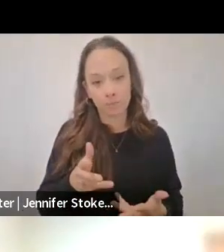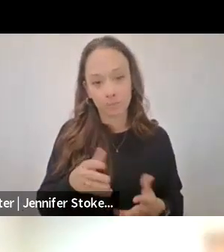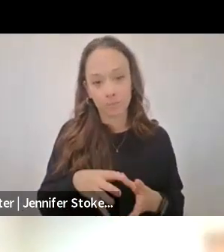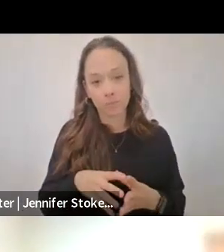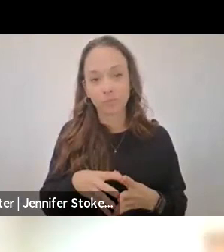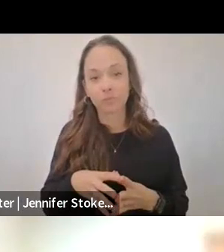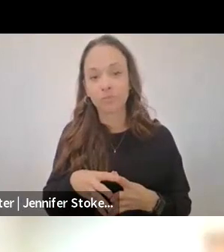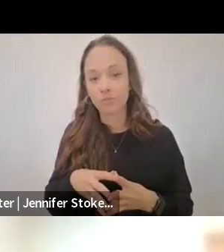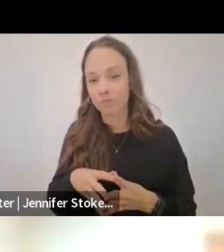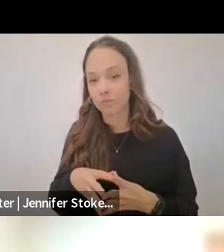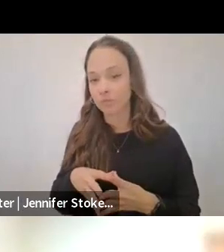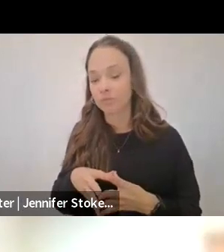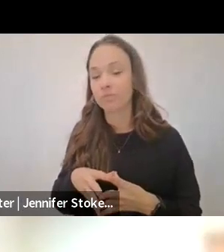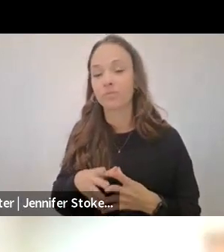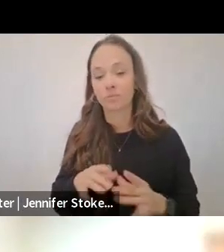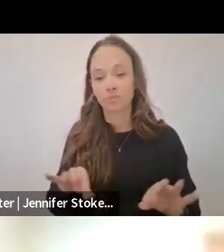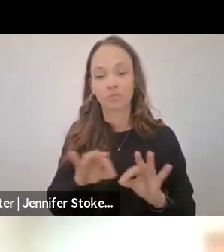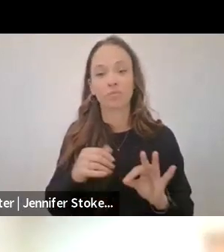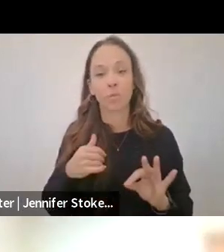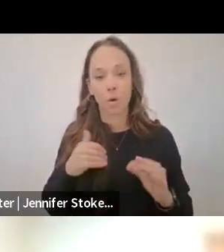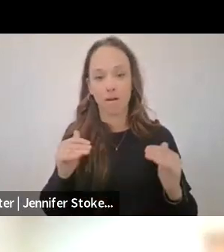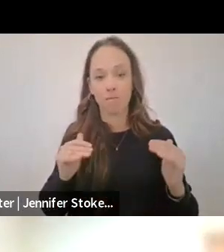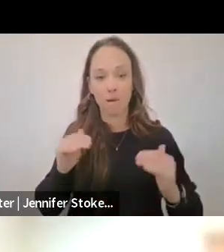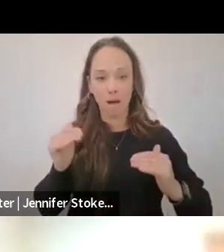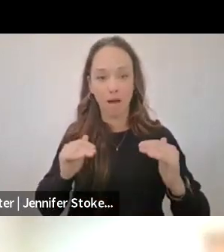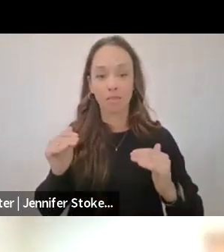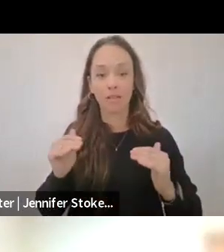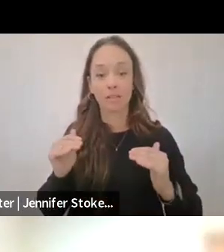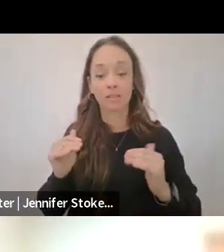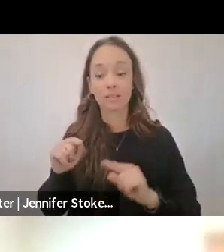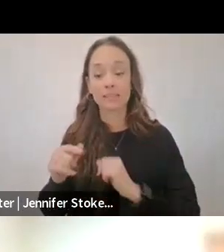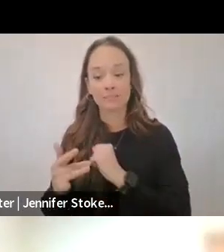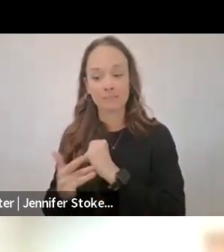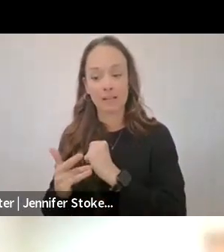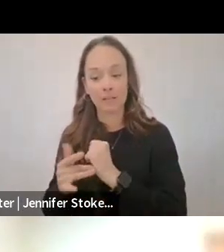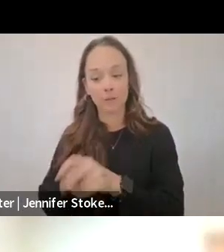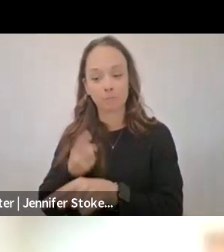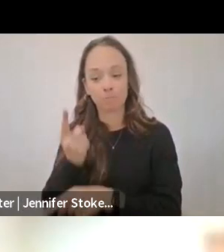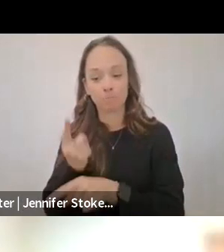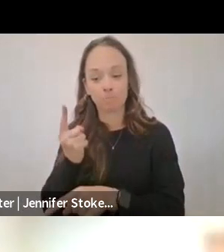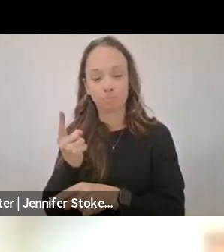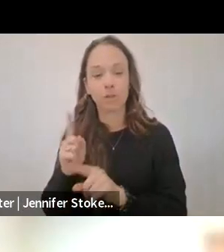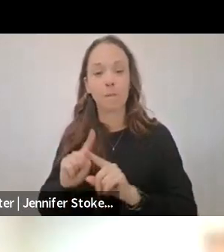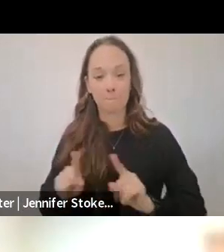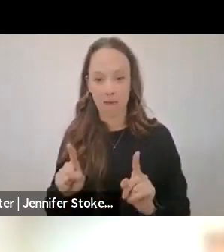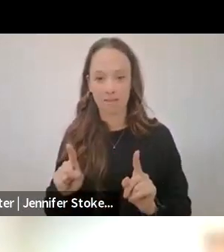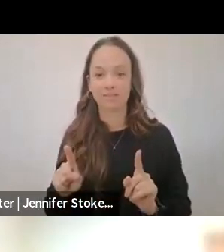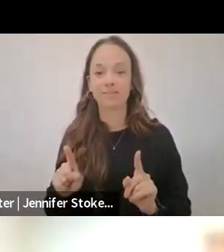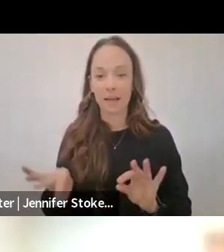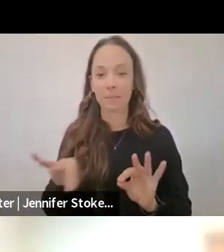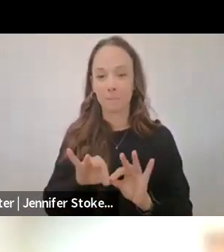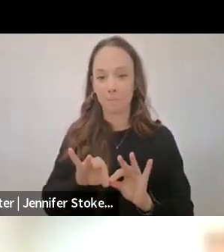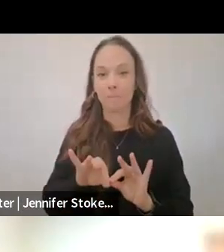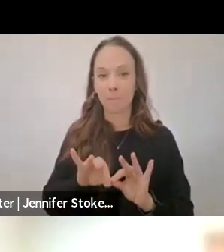it's that balance of technically correct and to